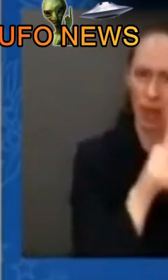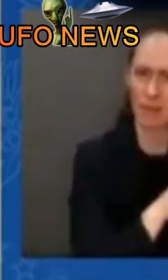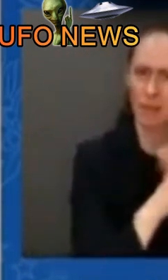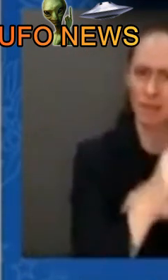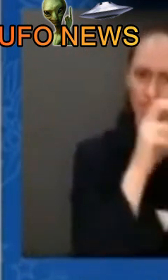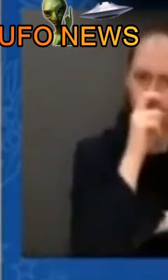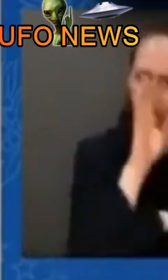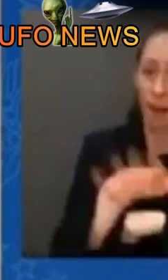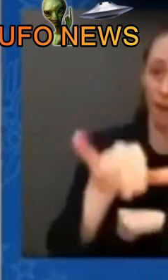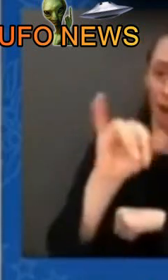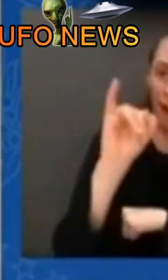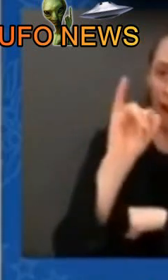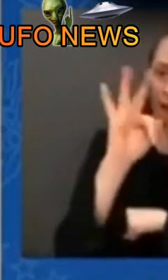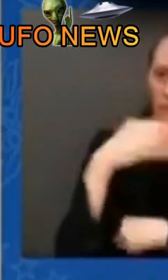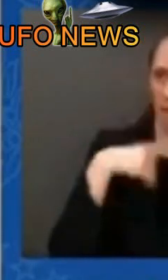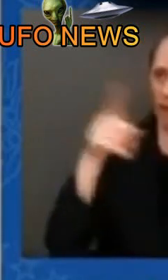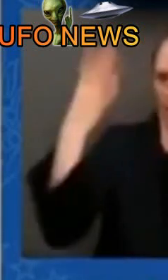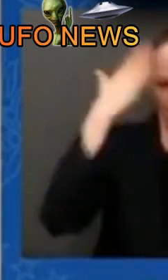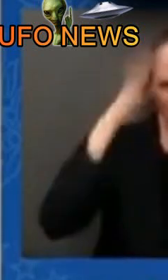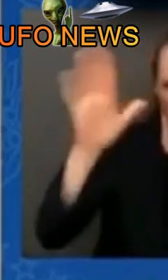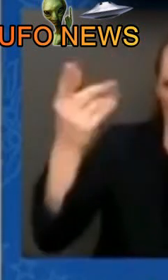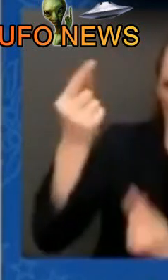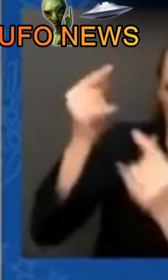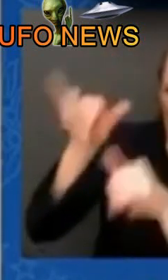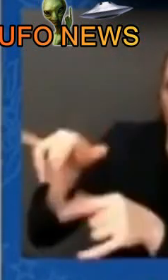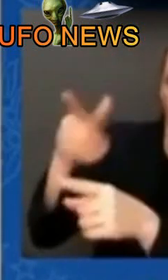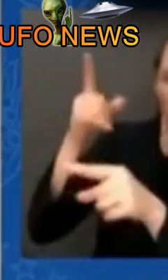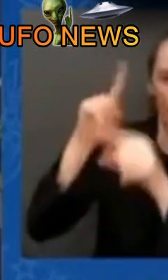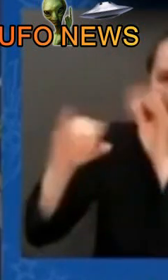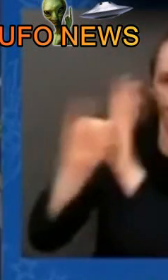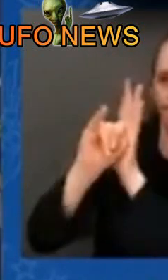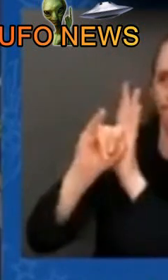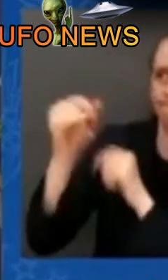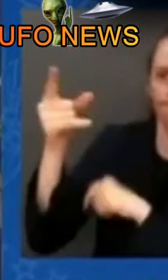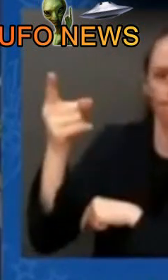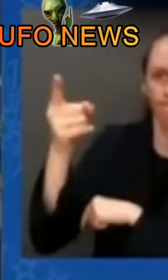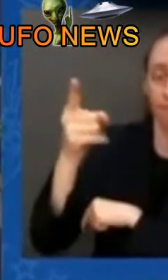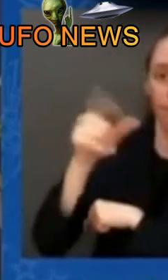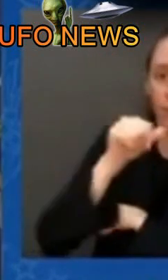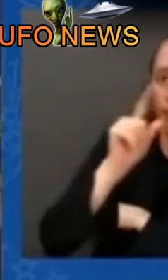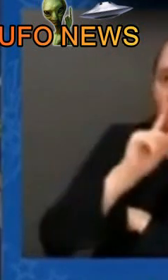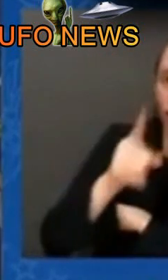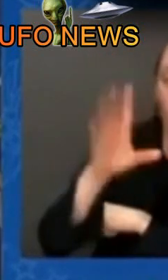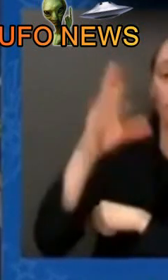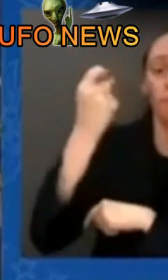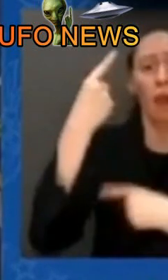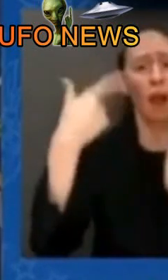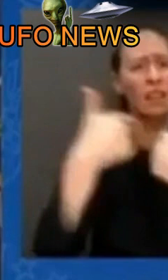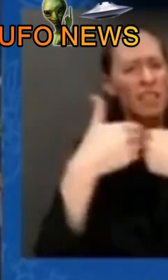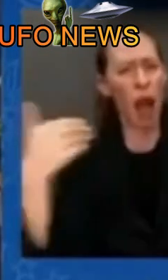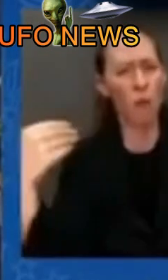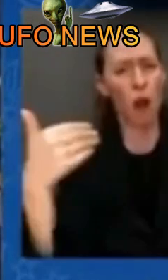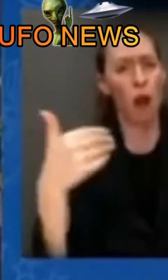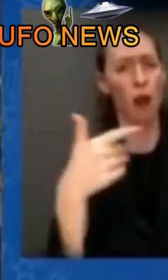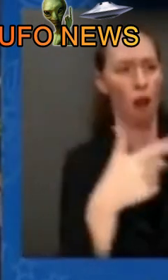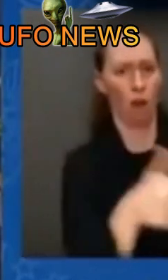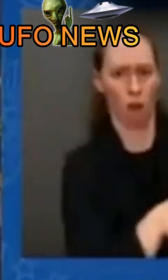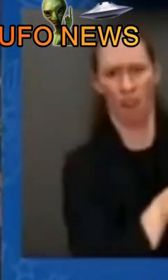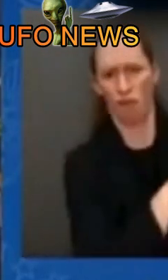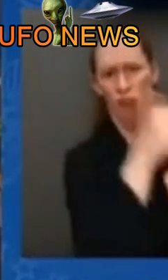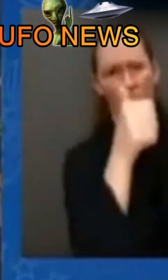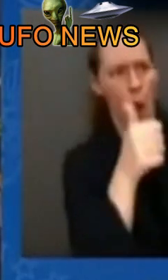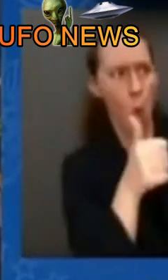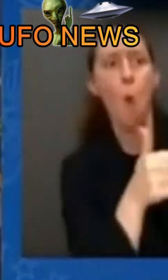security risks that necessitate action and those that do not. But make no mistake, if any object